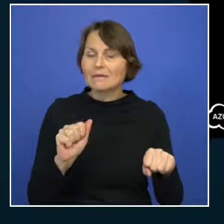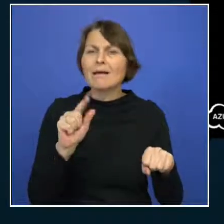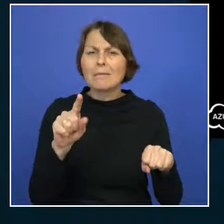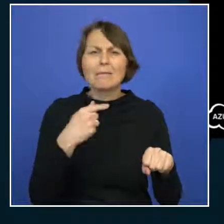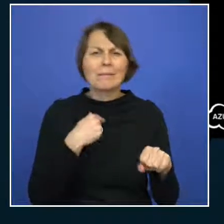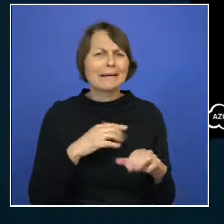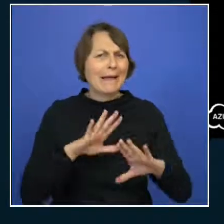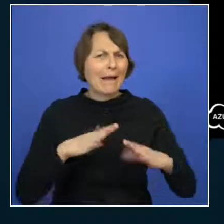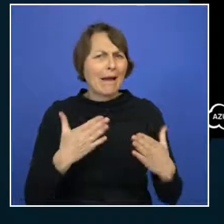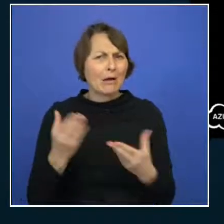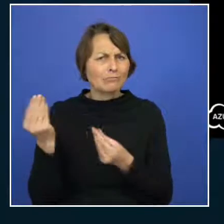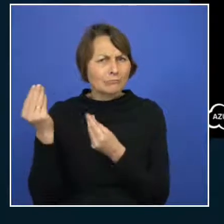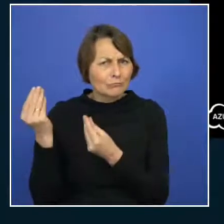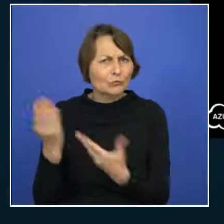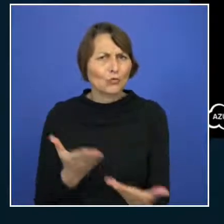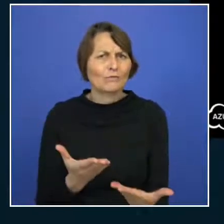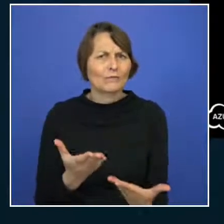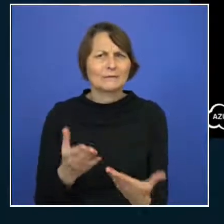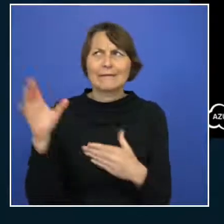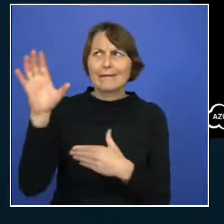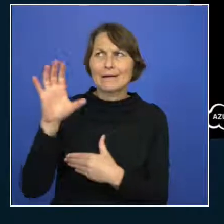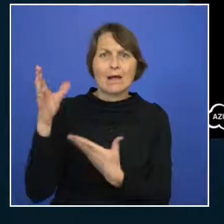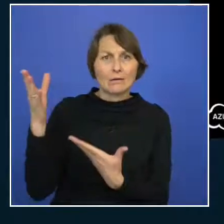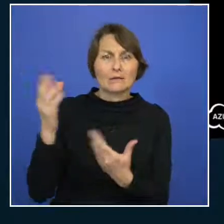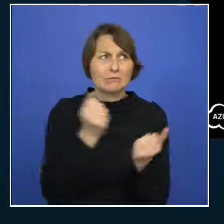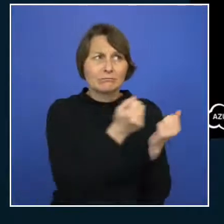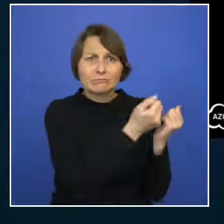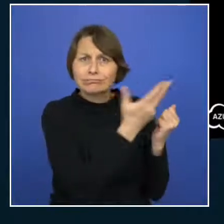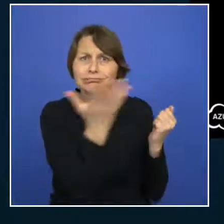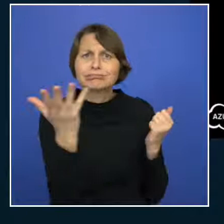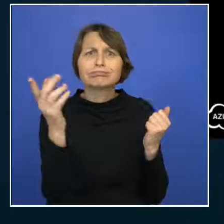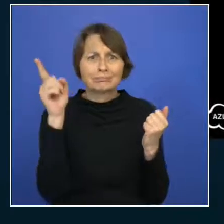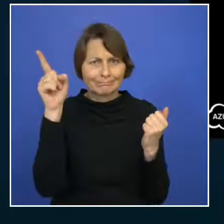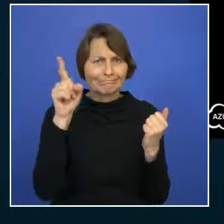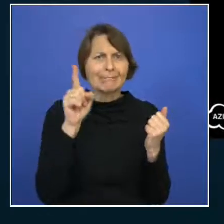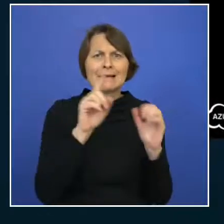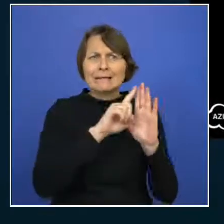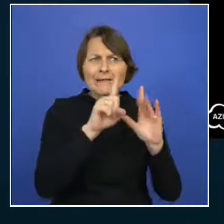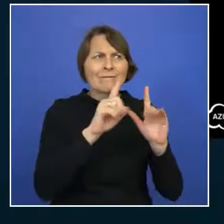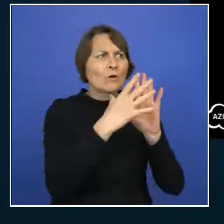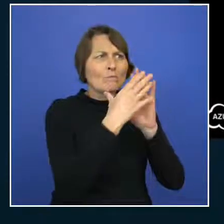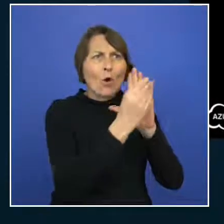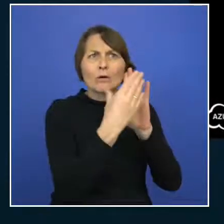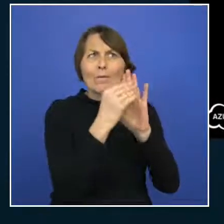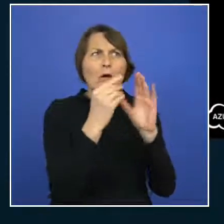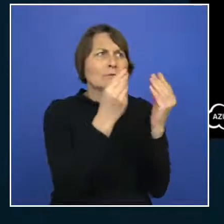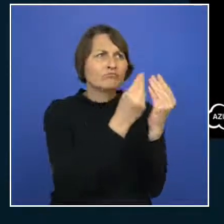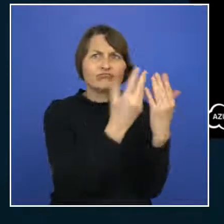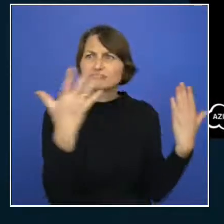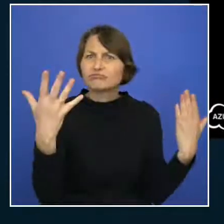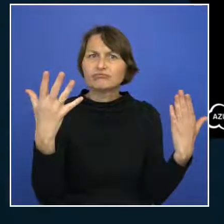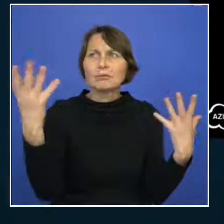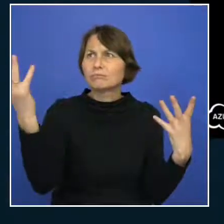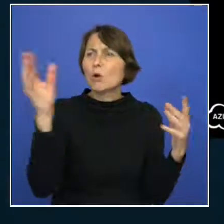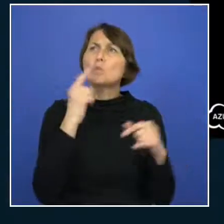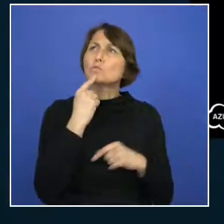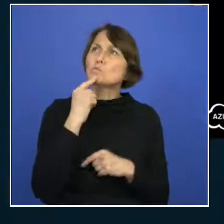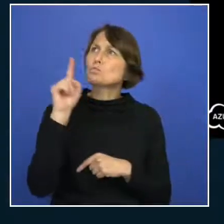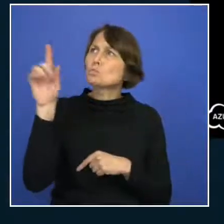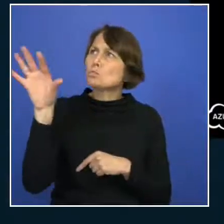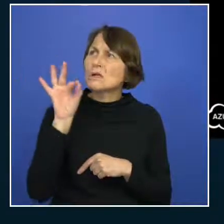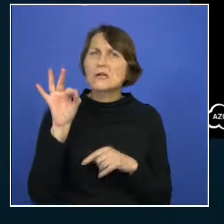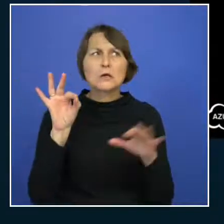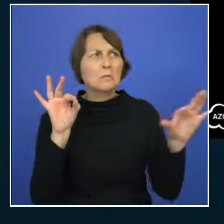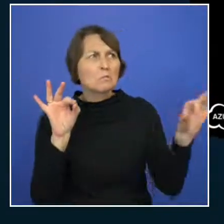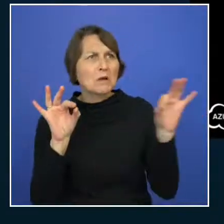For example, there are a lot of cloud deployment models that we can choose from. For infrastructure as a service, we have